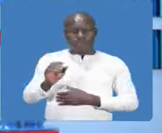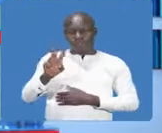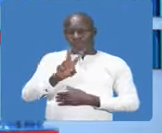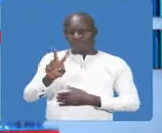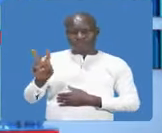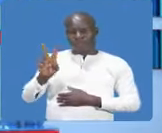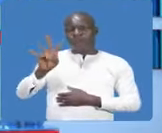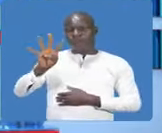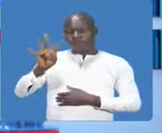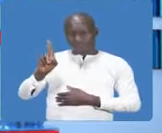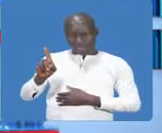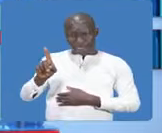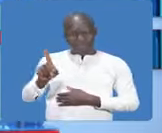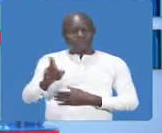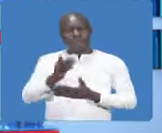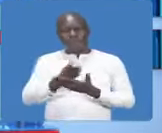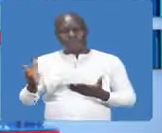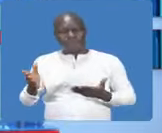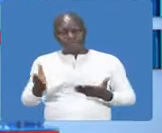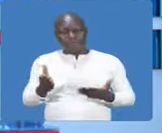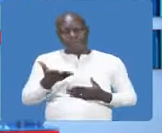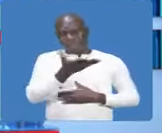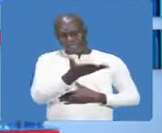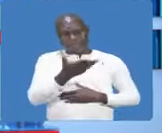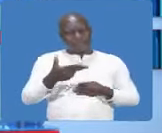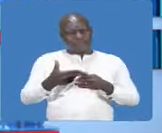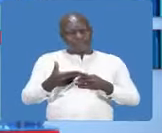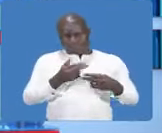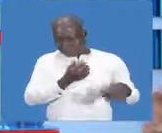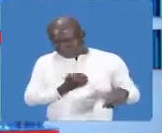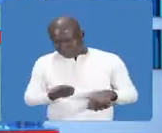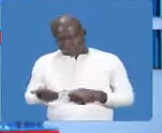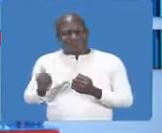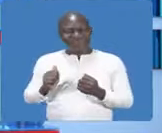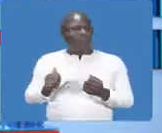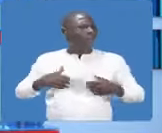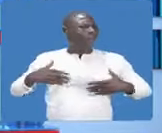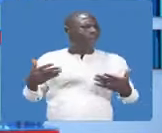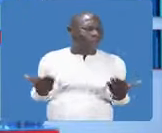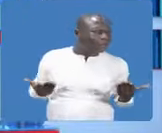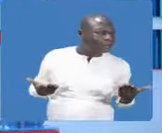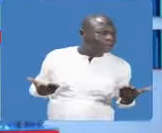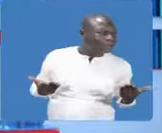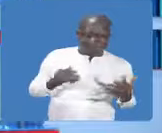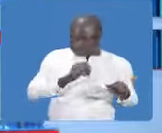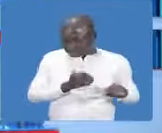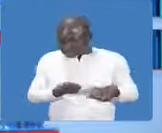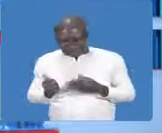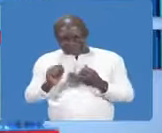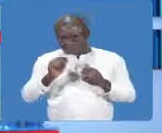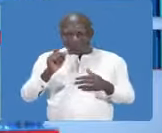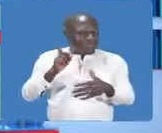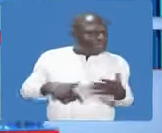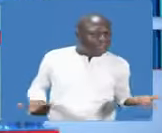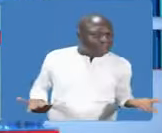ye frɛ bibi se asubo na asubo no ene eden ade ya kyerɛmu ade